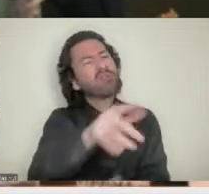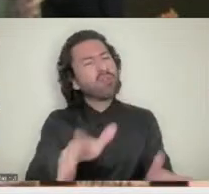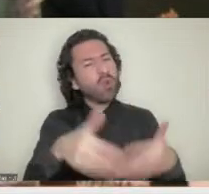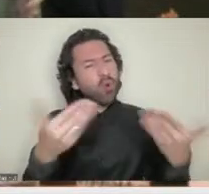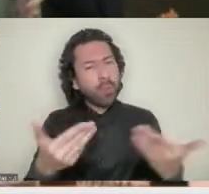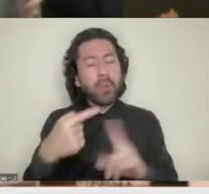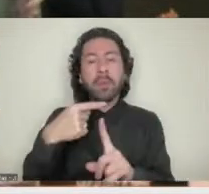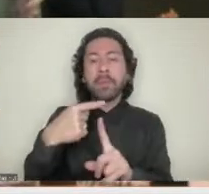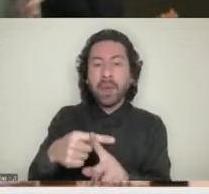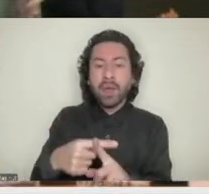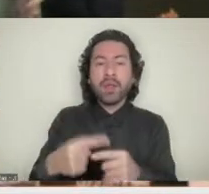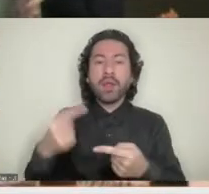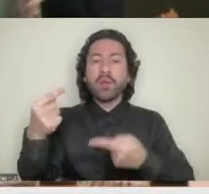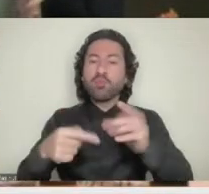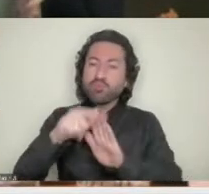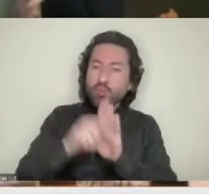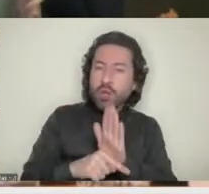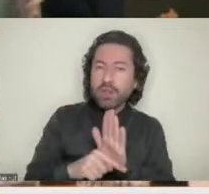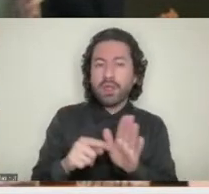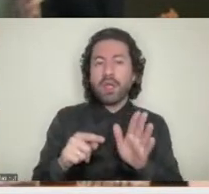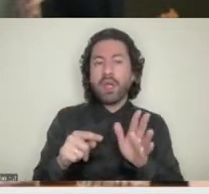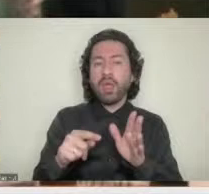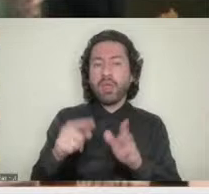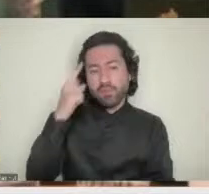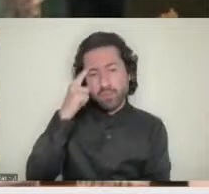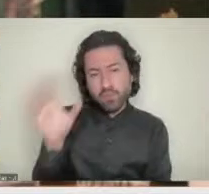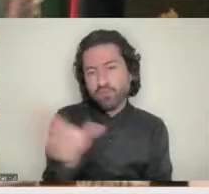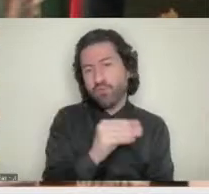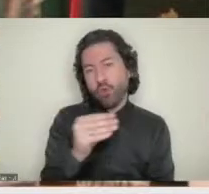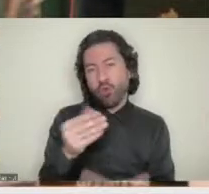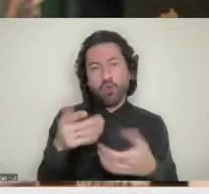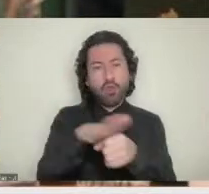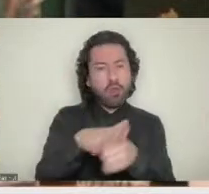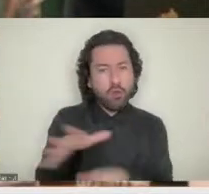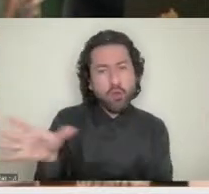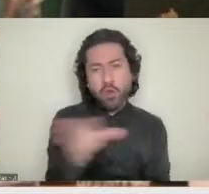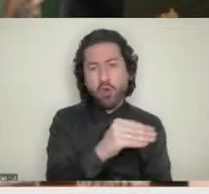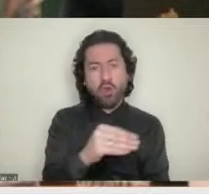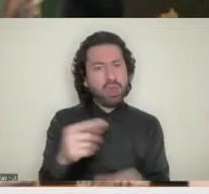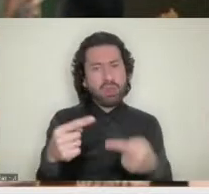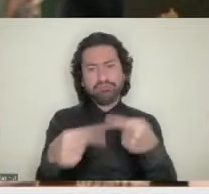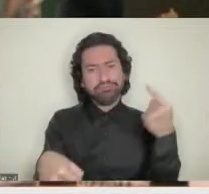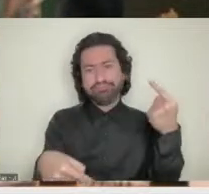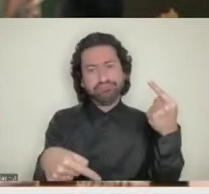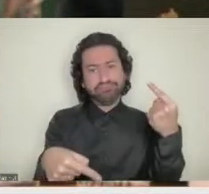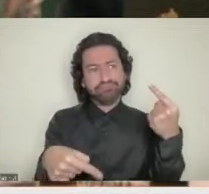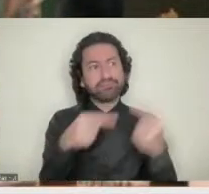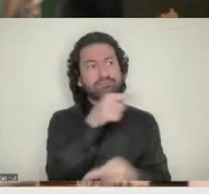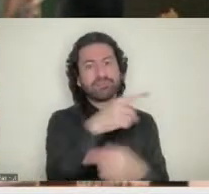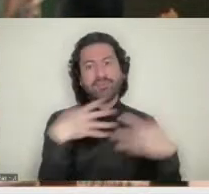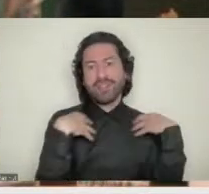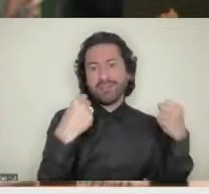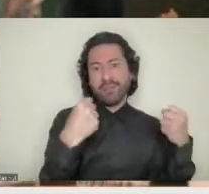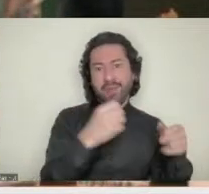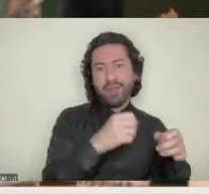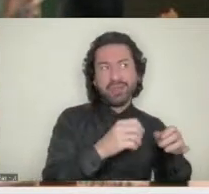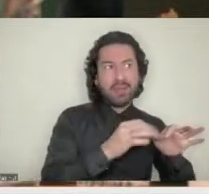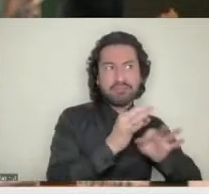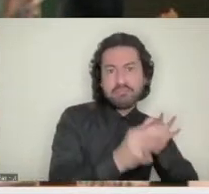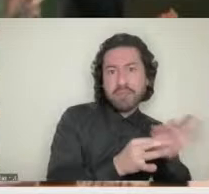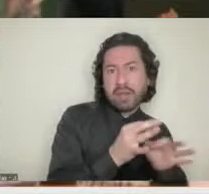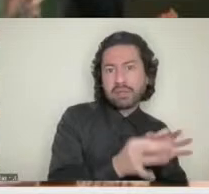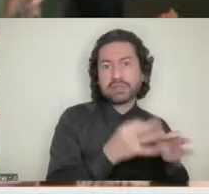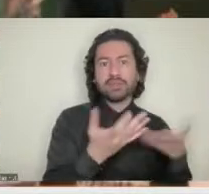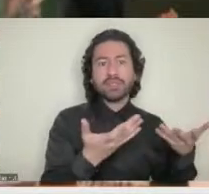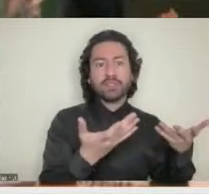what we call comprehensive intersectorial, interinstitutional or interterritorial policies that are not compatible with